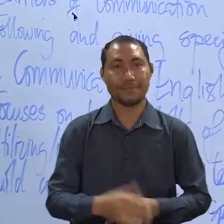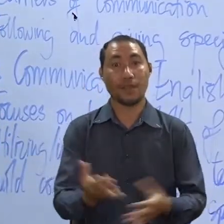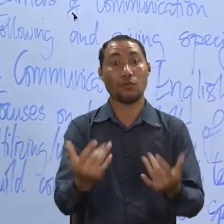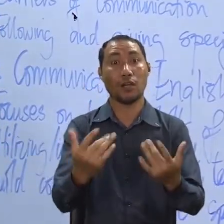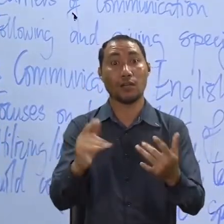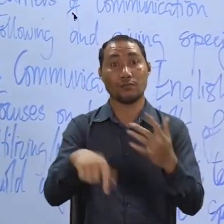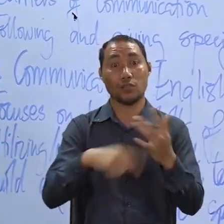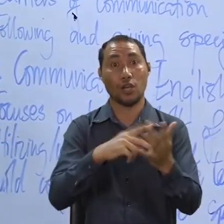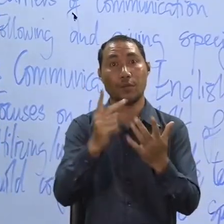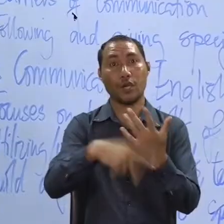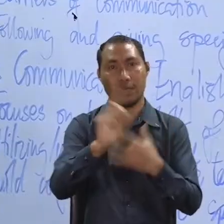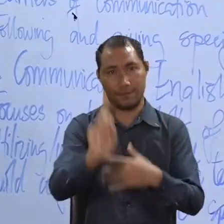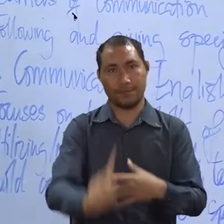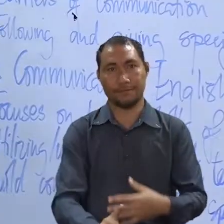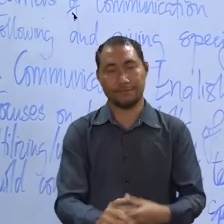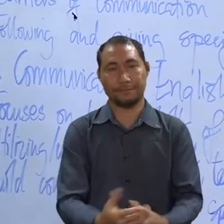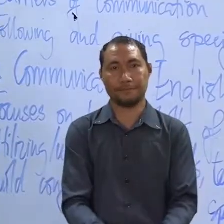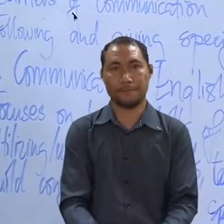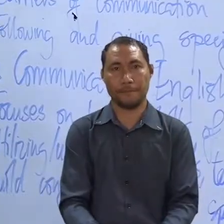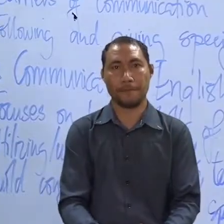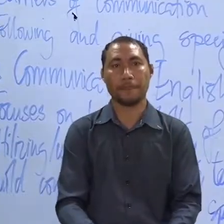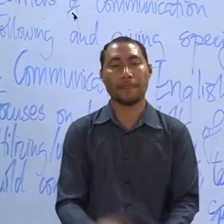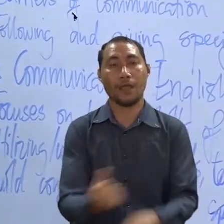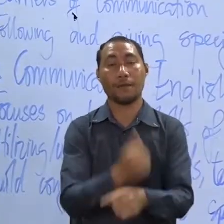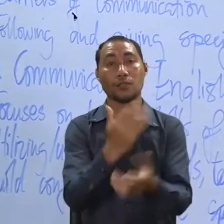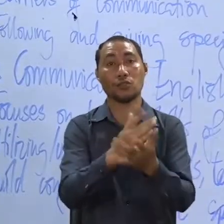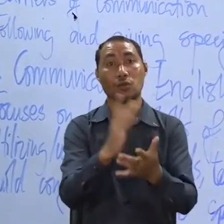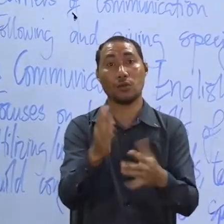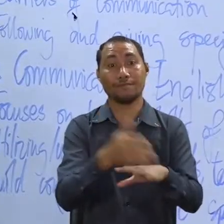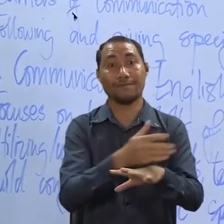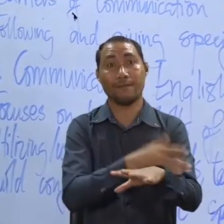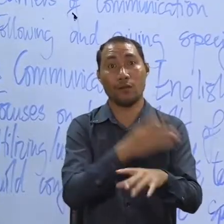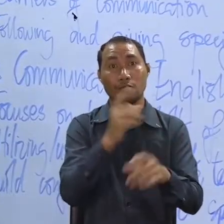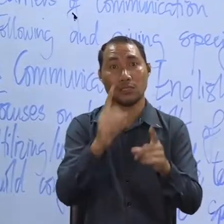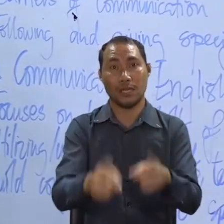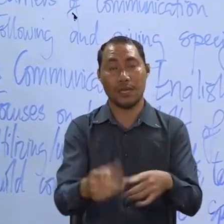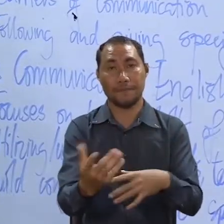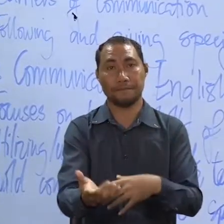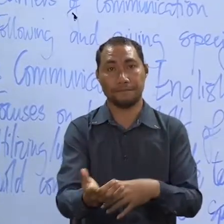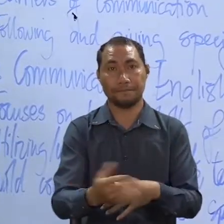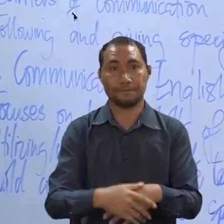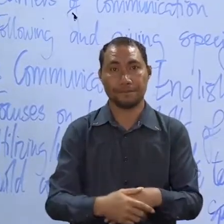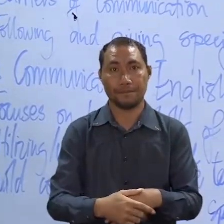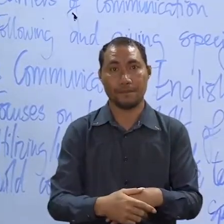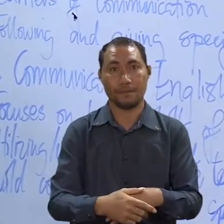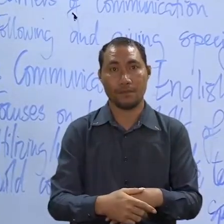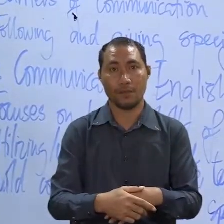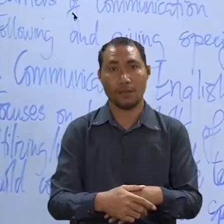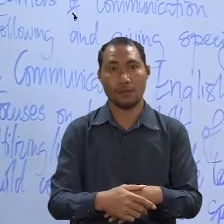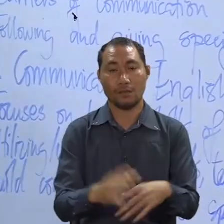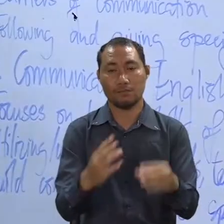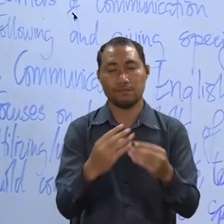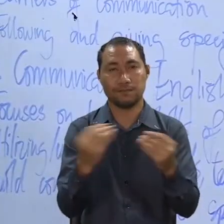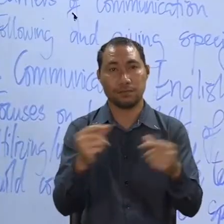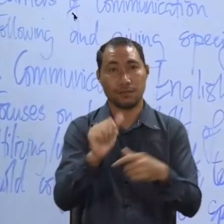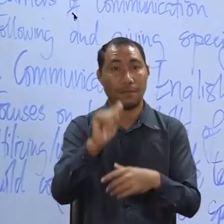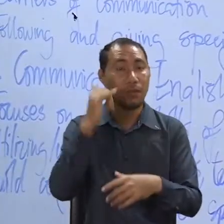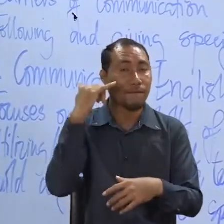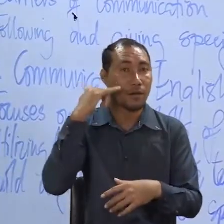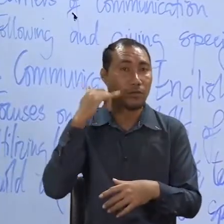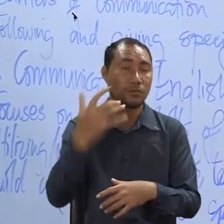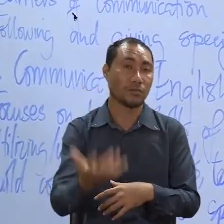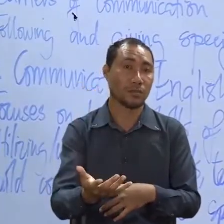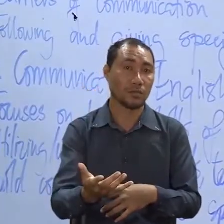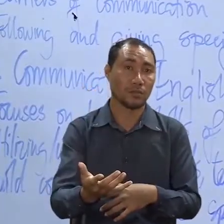Welcome to our show today. Make sure before our lesson starts that you turn off your phone and